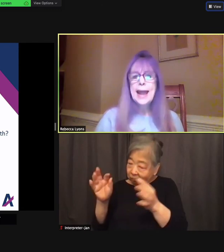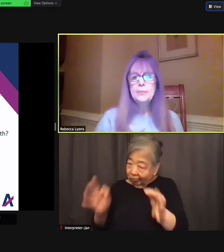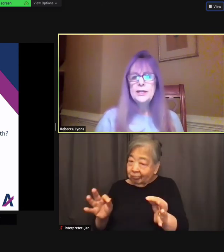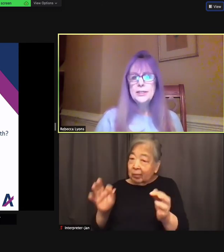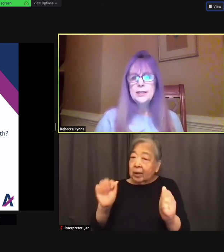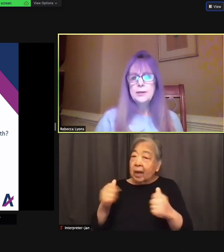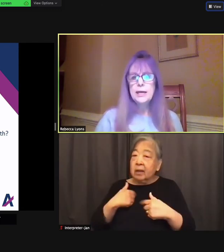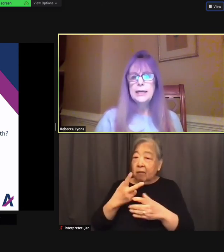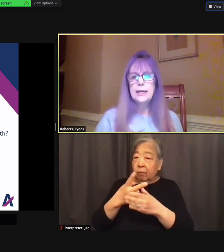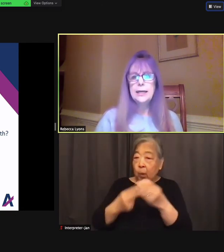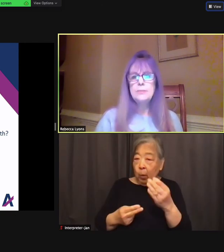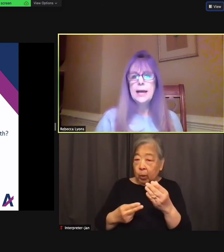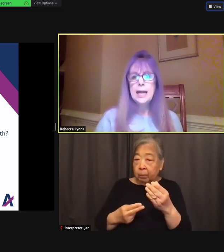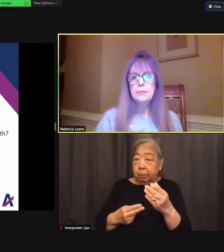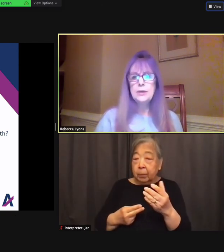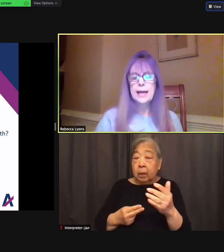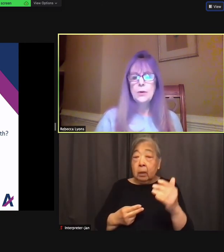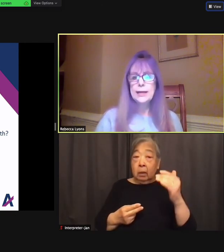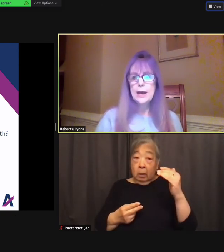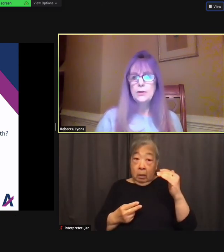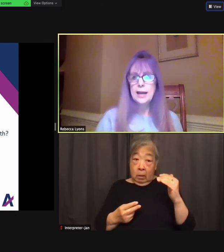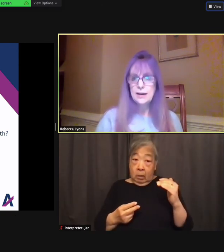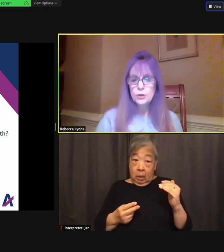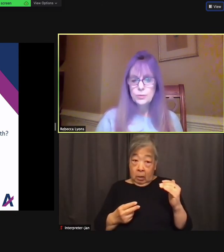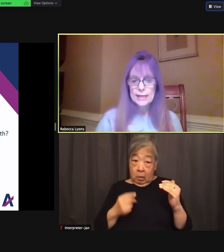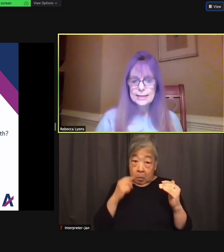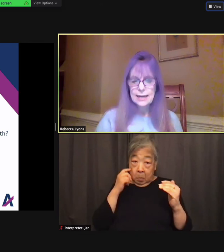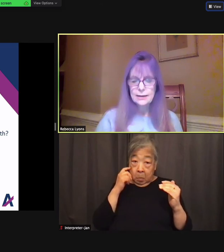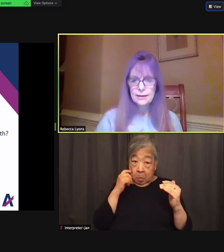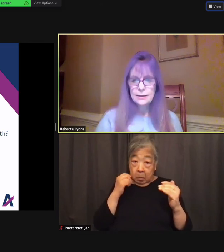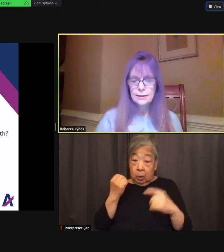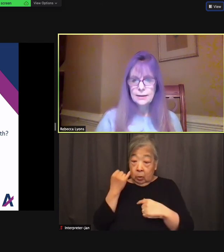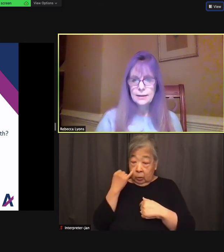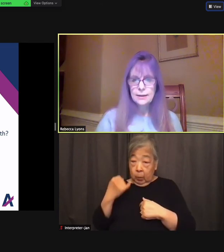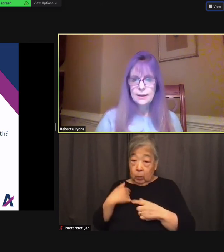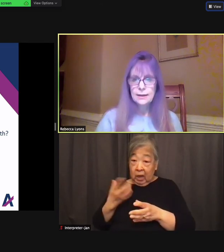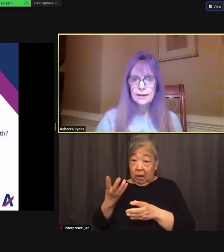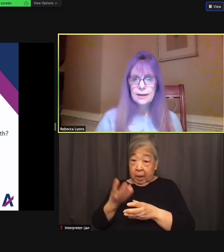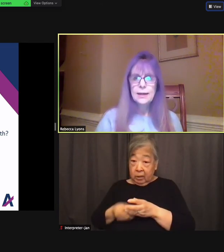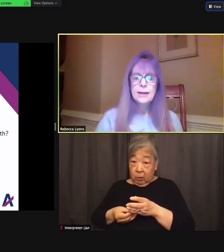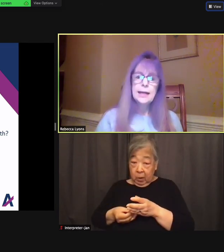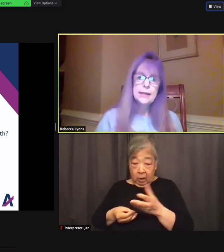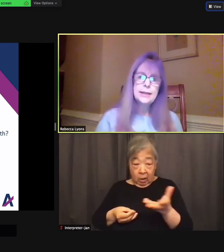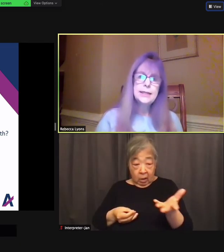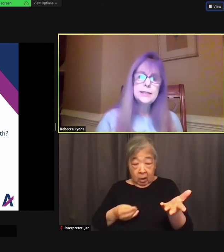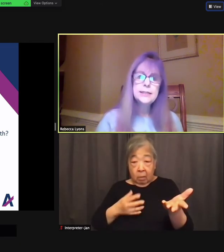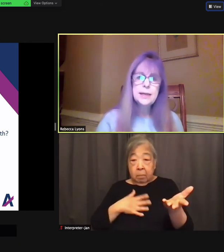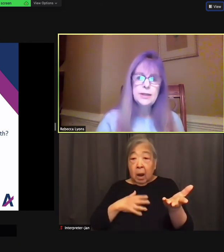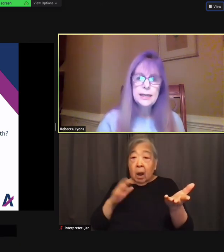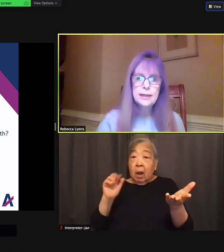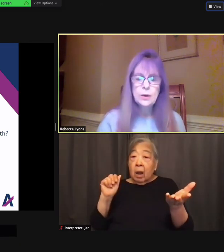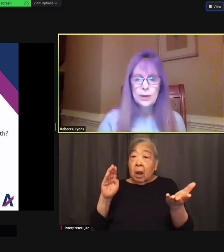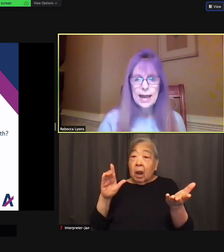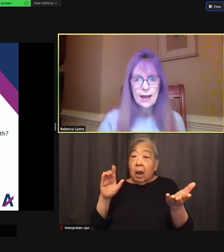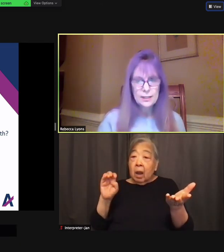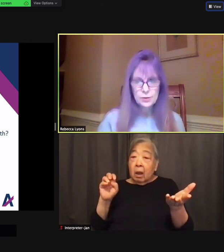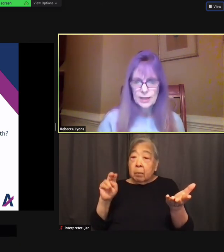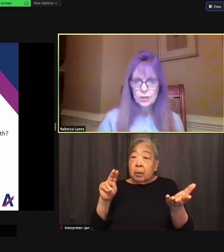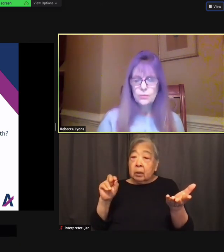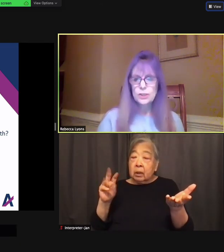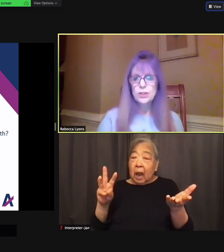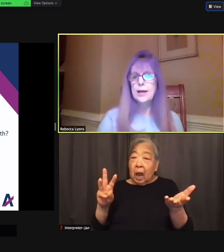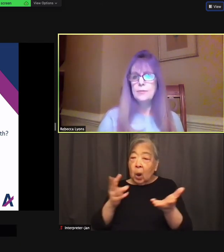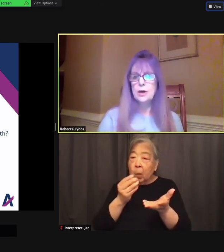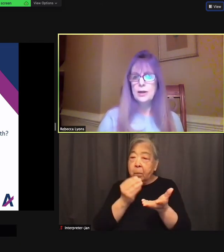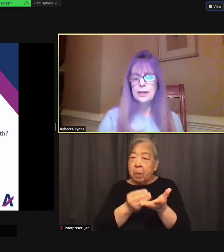What happens to the money in my ABLEnow account after my death? Okay, this is something that we haven't spent